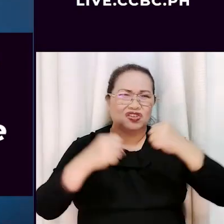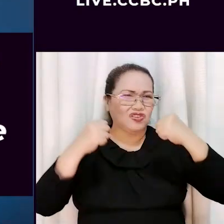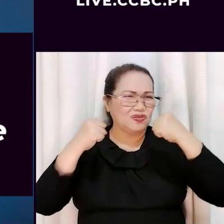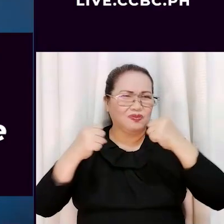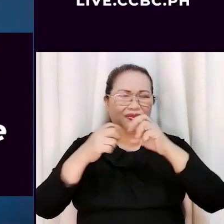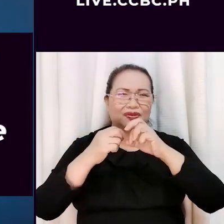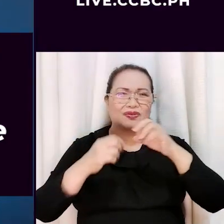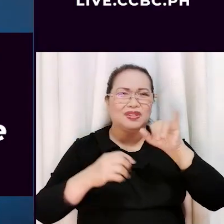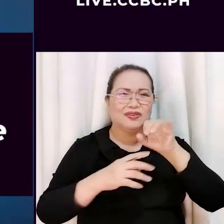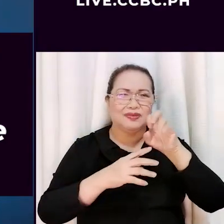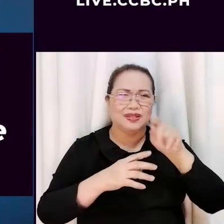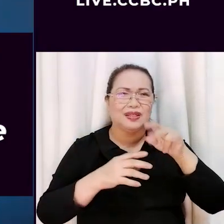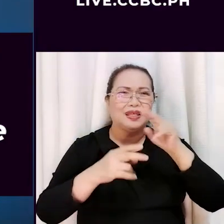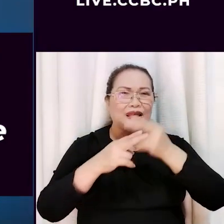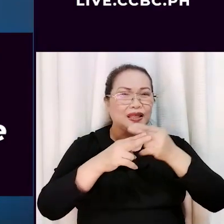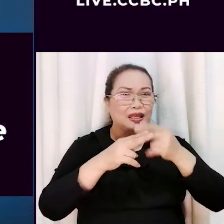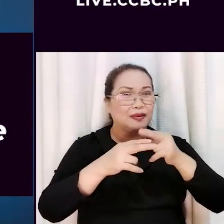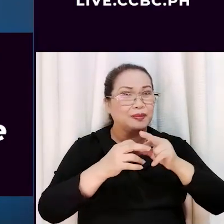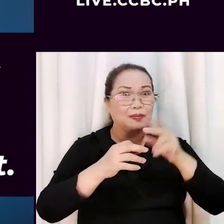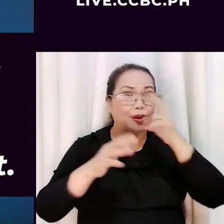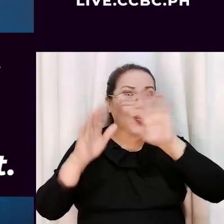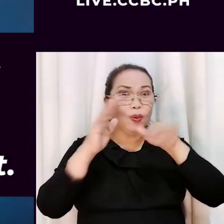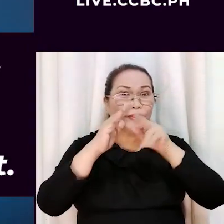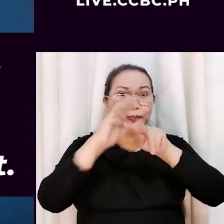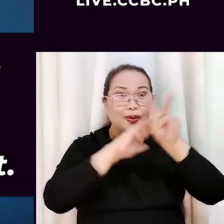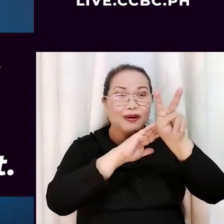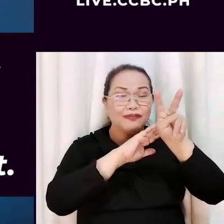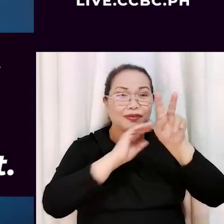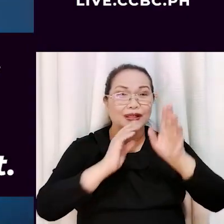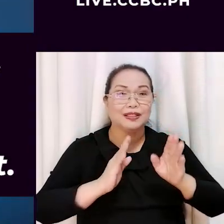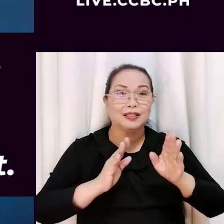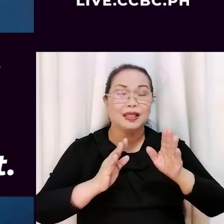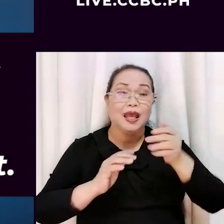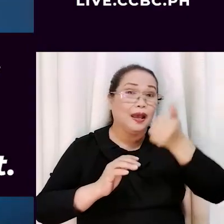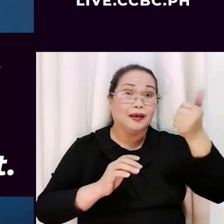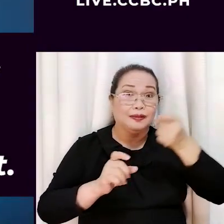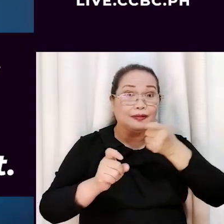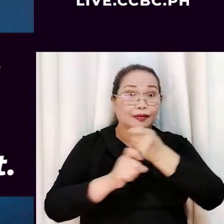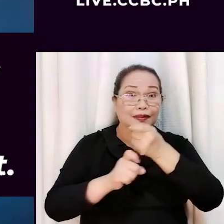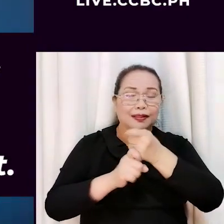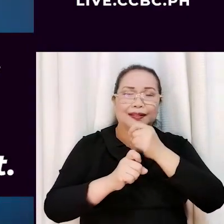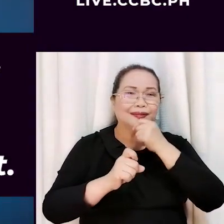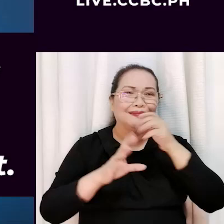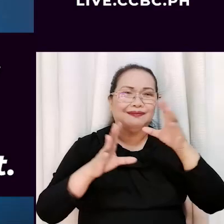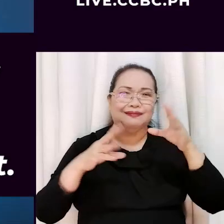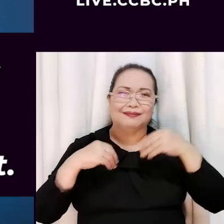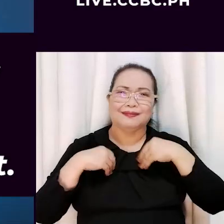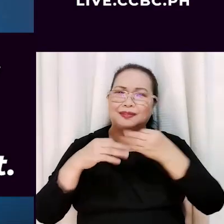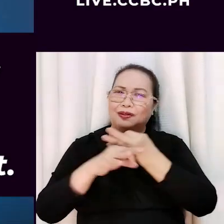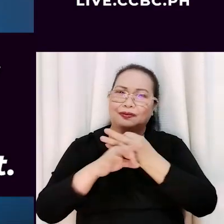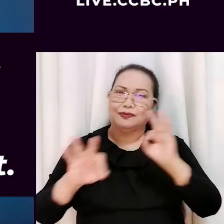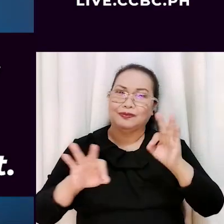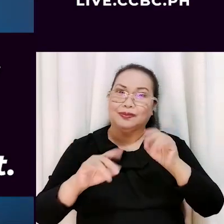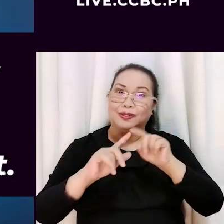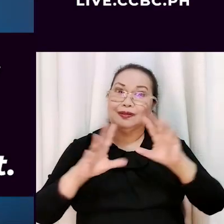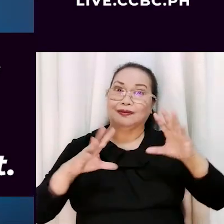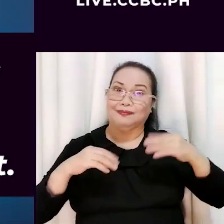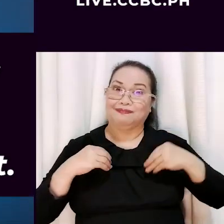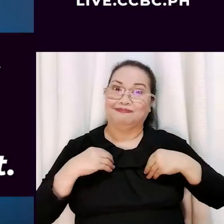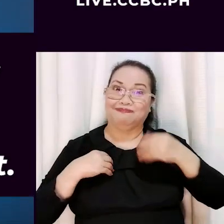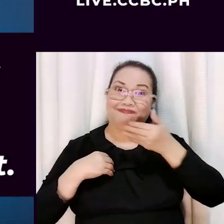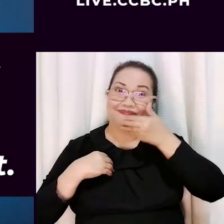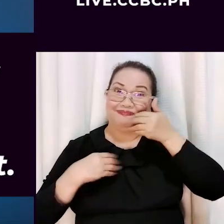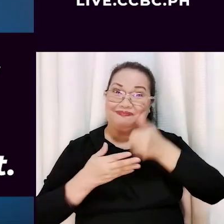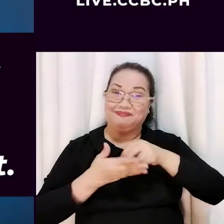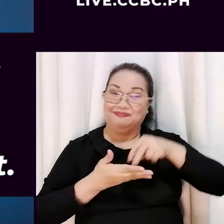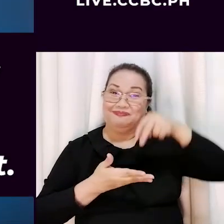also of David and Samuel and the prophets. Others were tortured, not accepting deliverance, that they might obtain a better